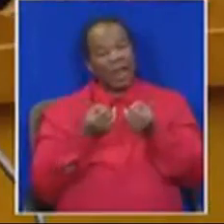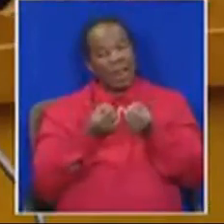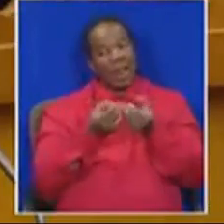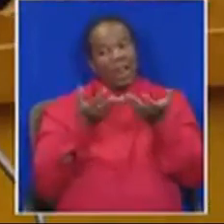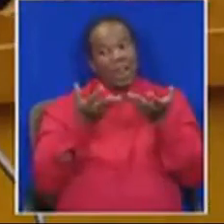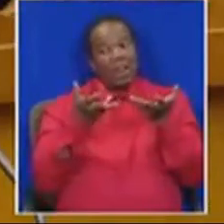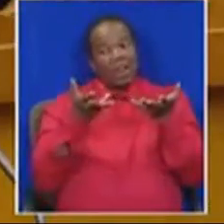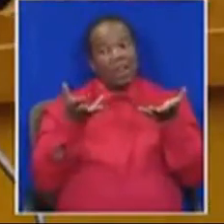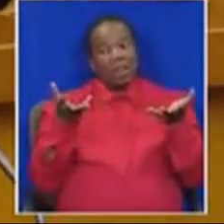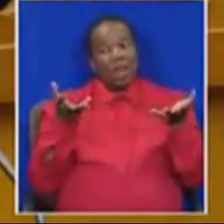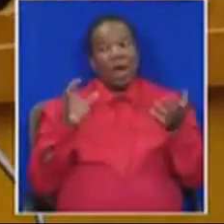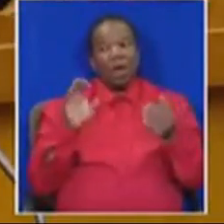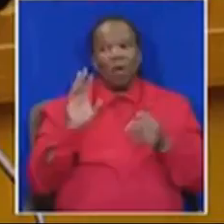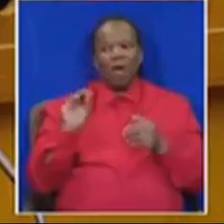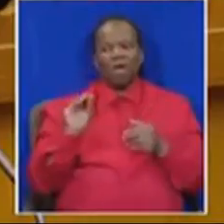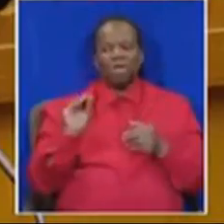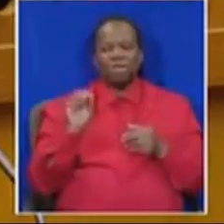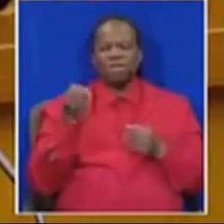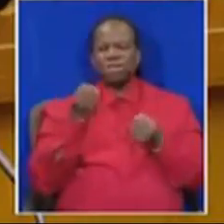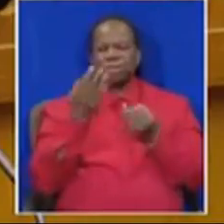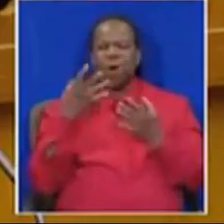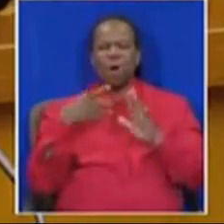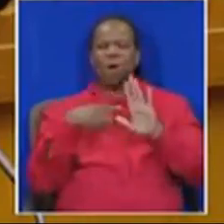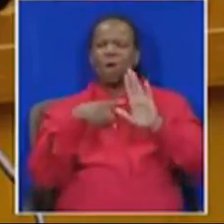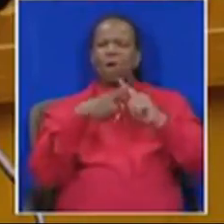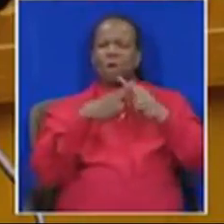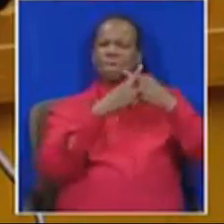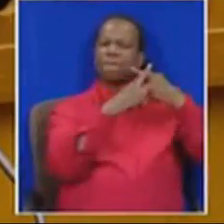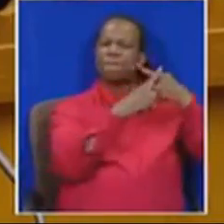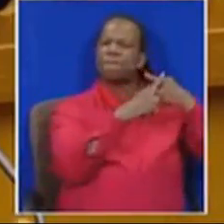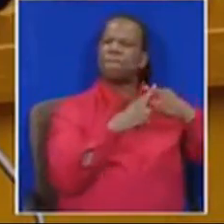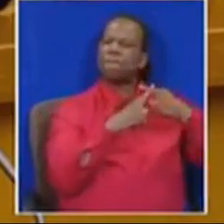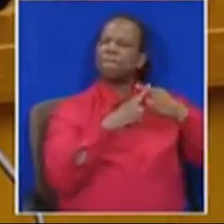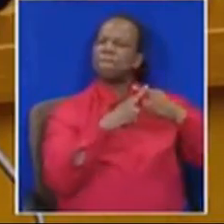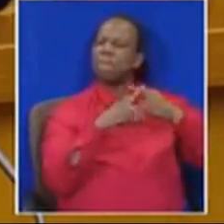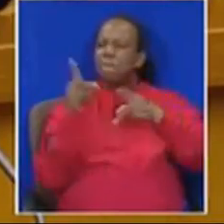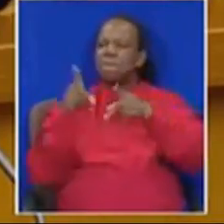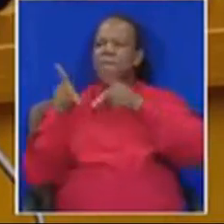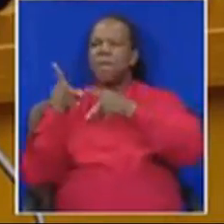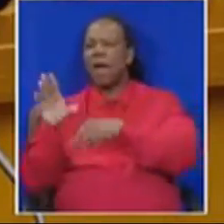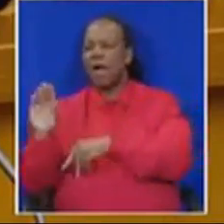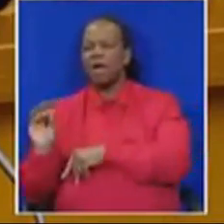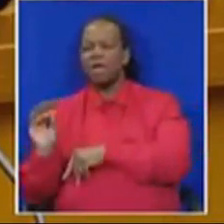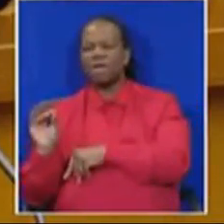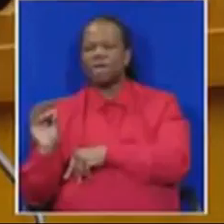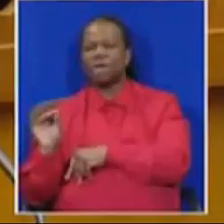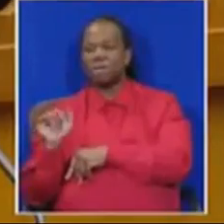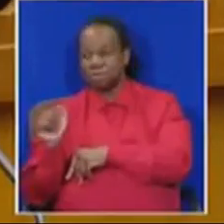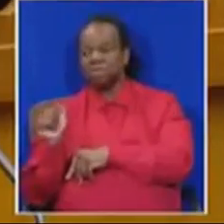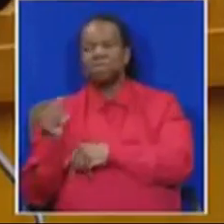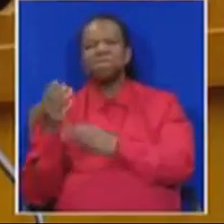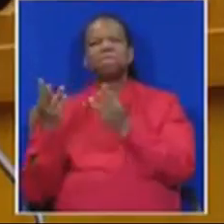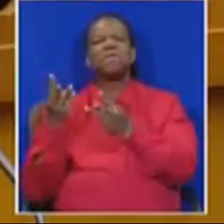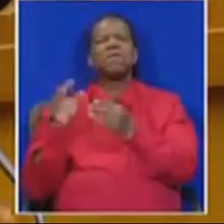of optimism amongst many of our people. Our people are hopeful about the